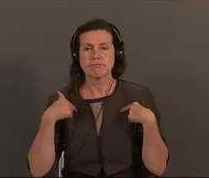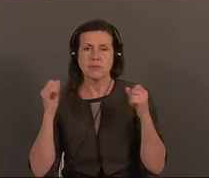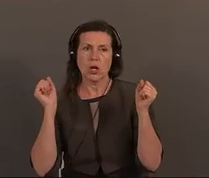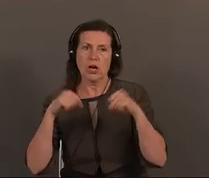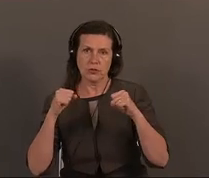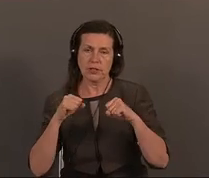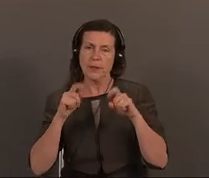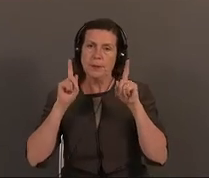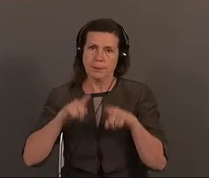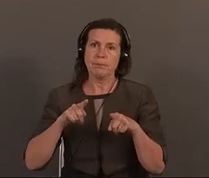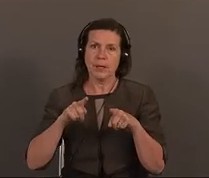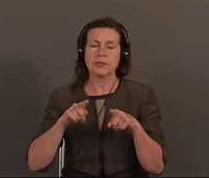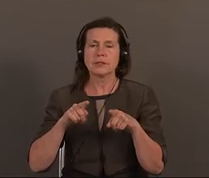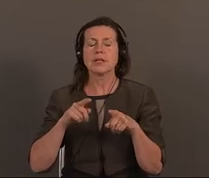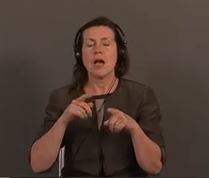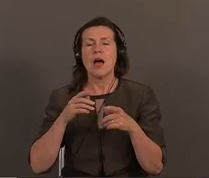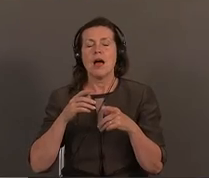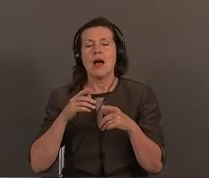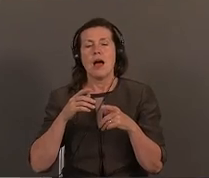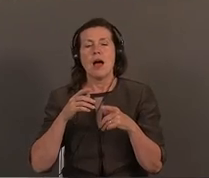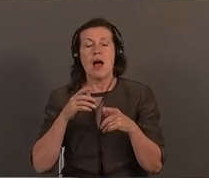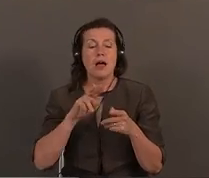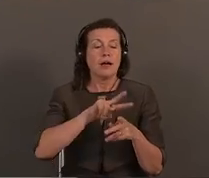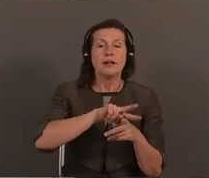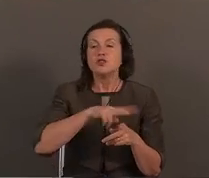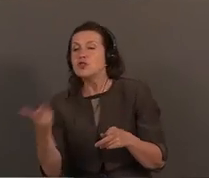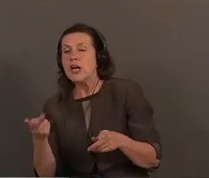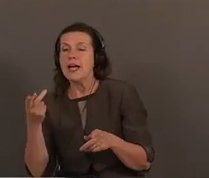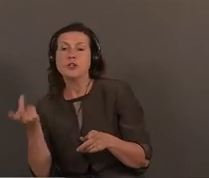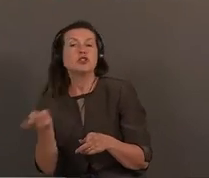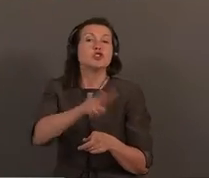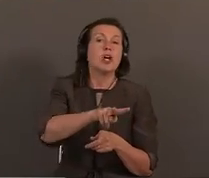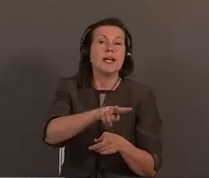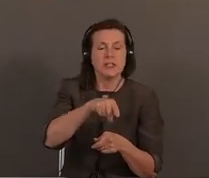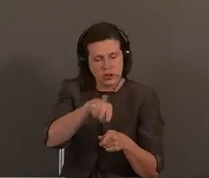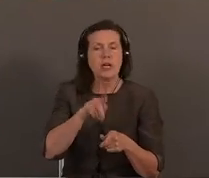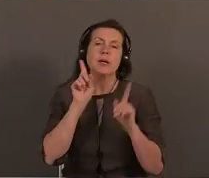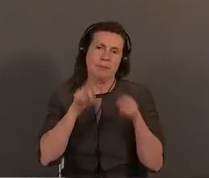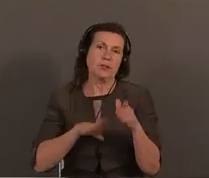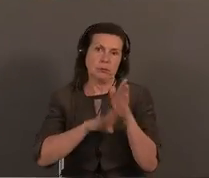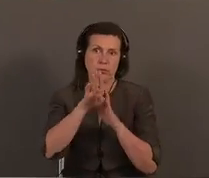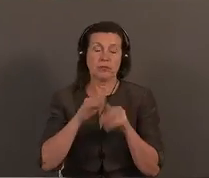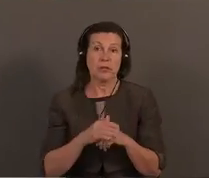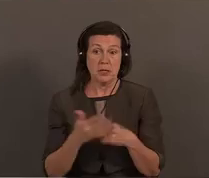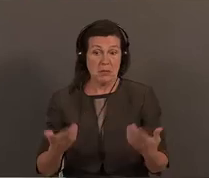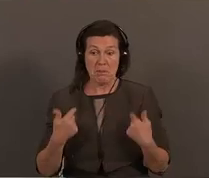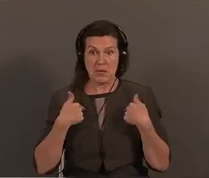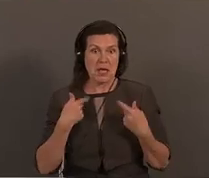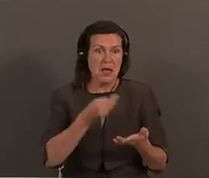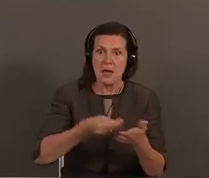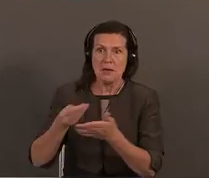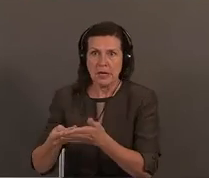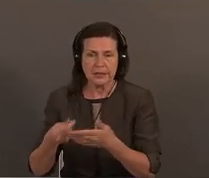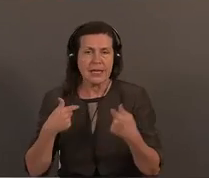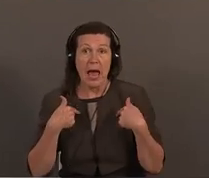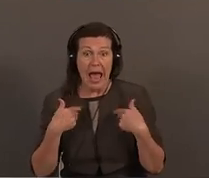to improve switching processes, I think, yes, indeed, it's a competitive market, but consumers do not necessarily have all the tools to vote with their feet.